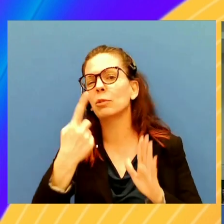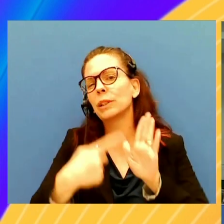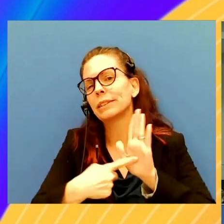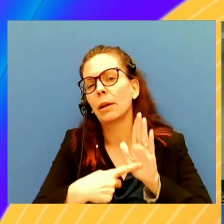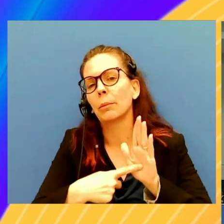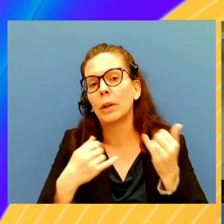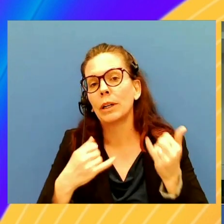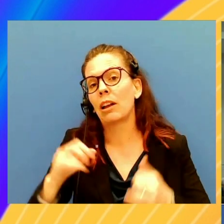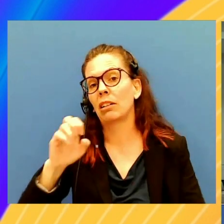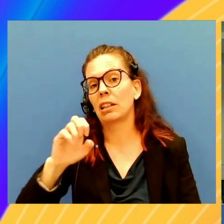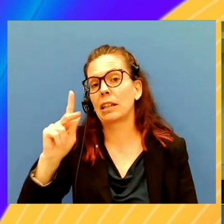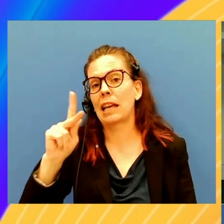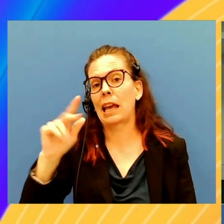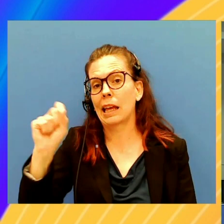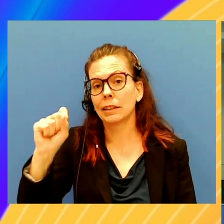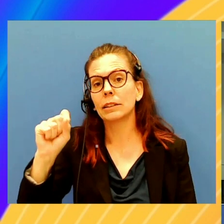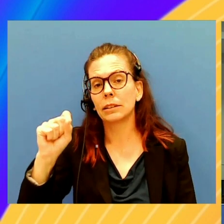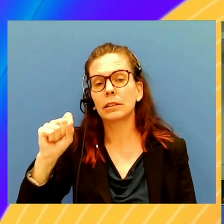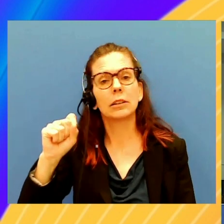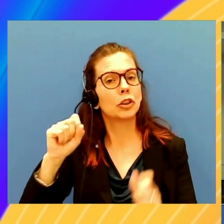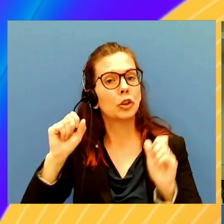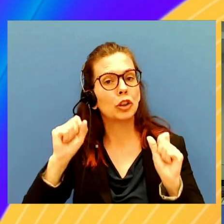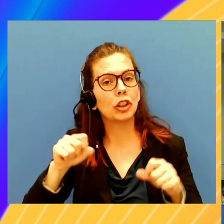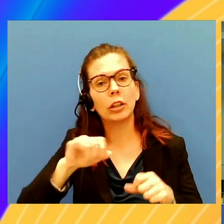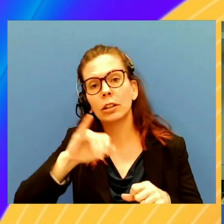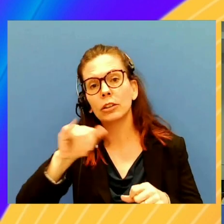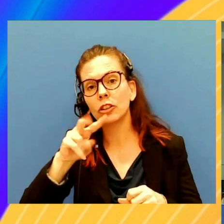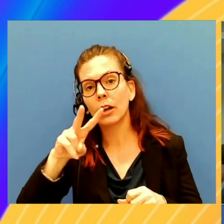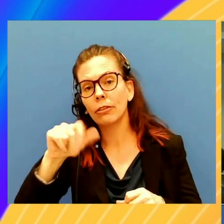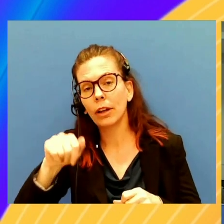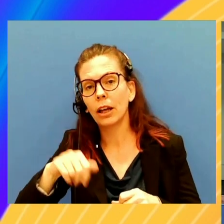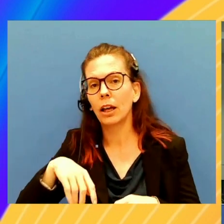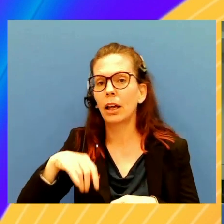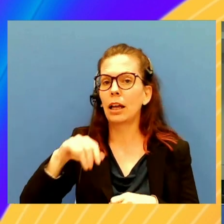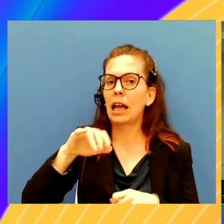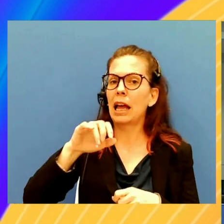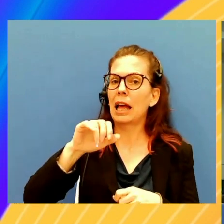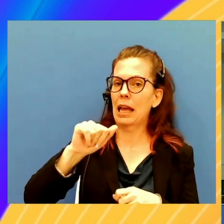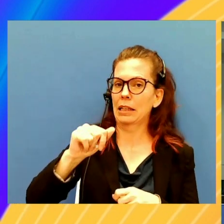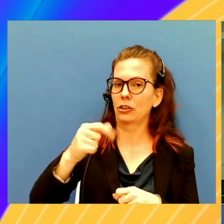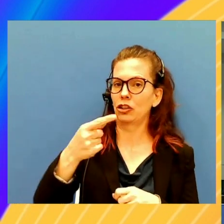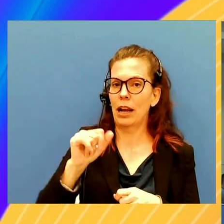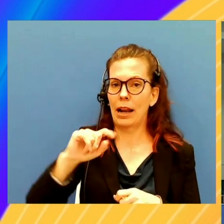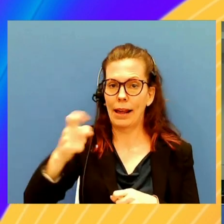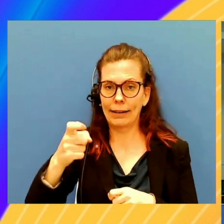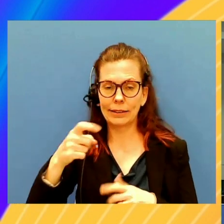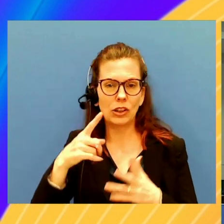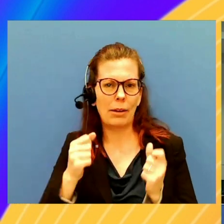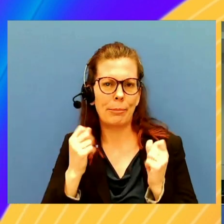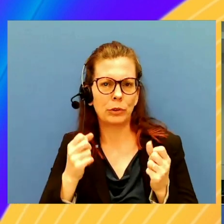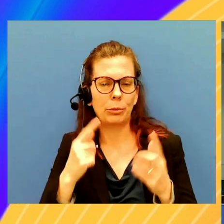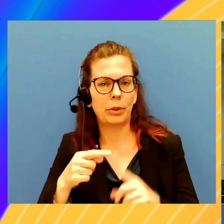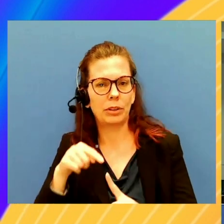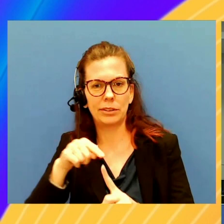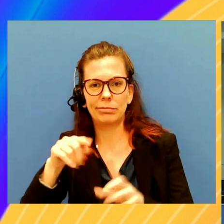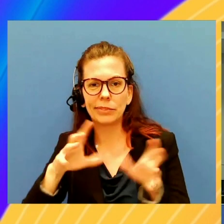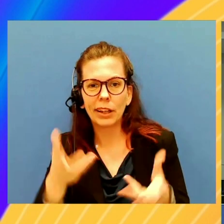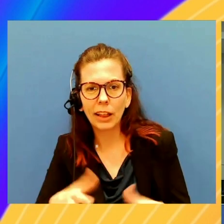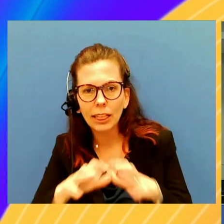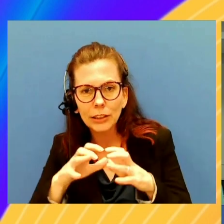now in EKS, you could do Java and Nginx. You can do this with multiple EKS clusters. You